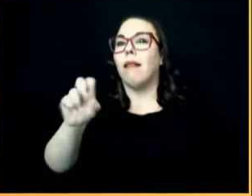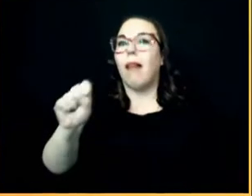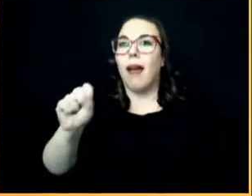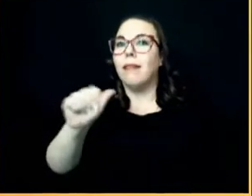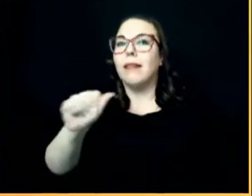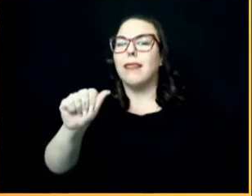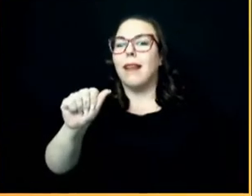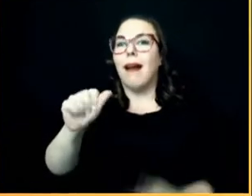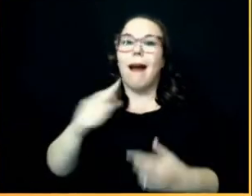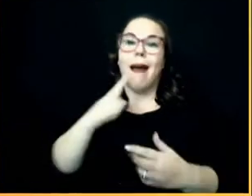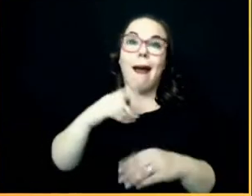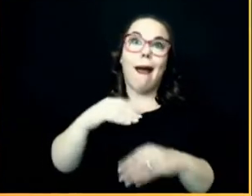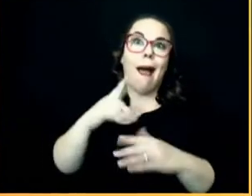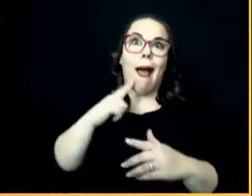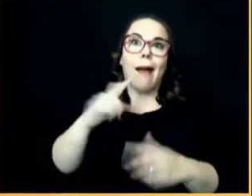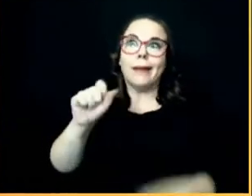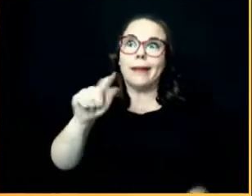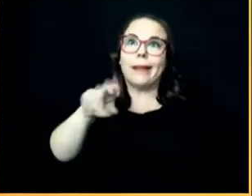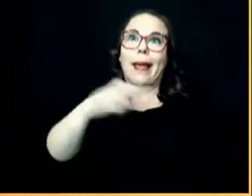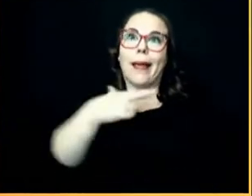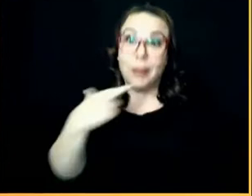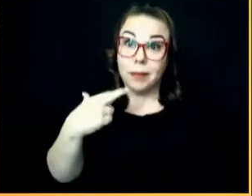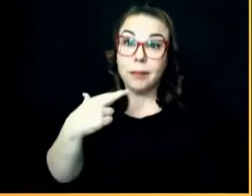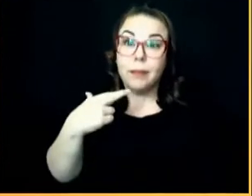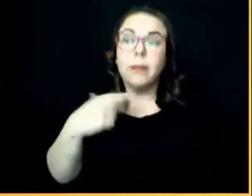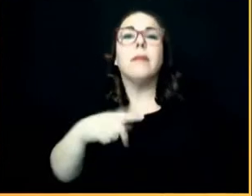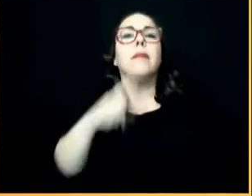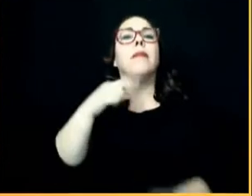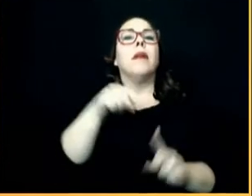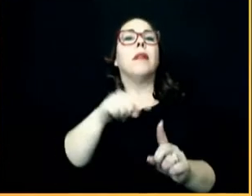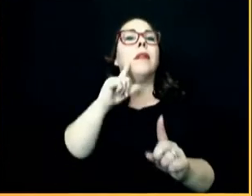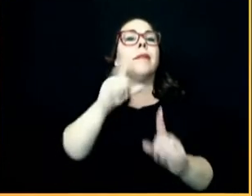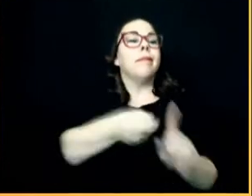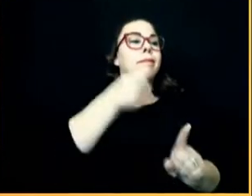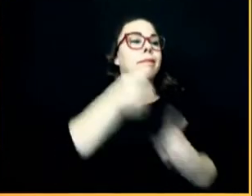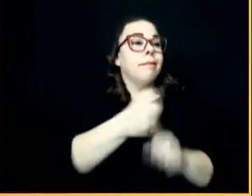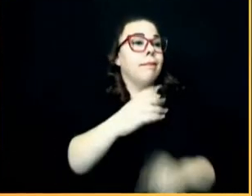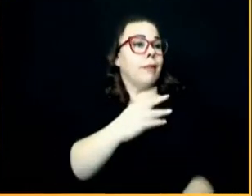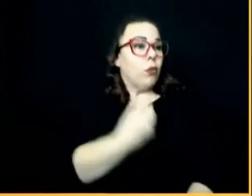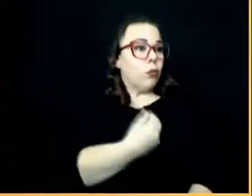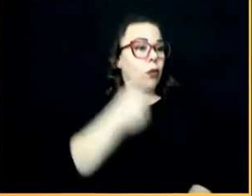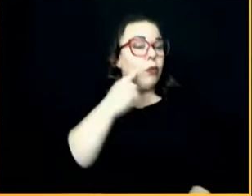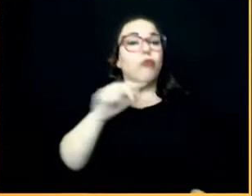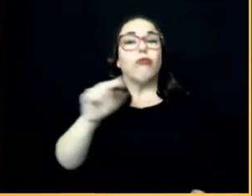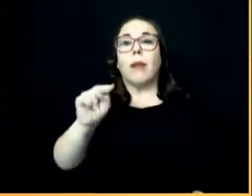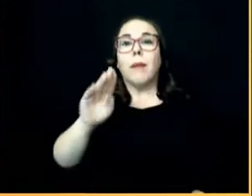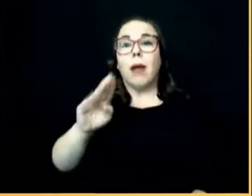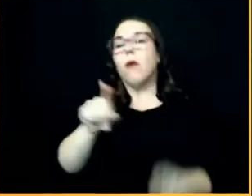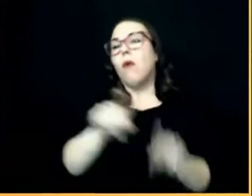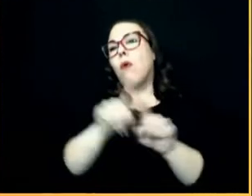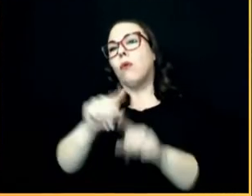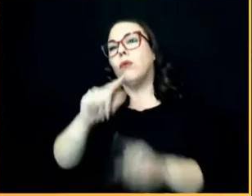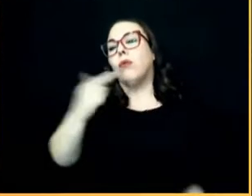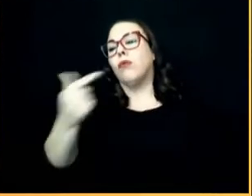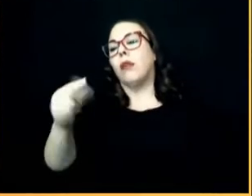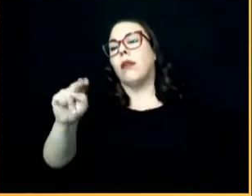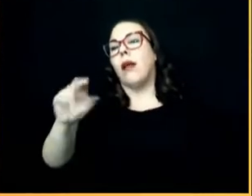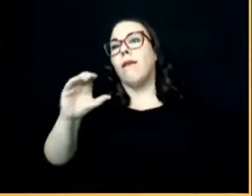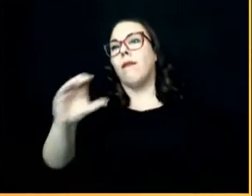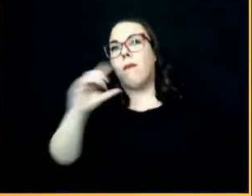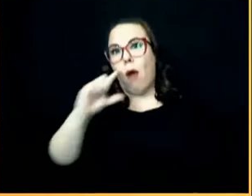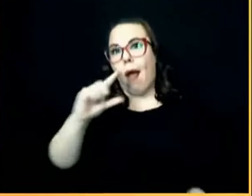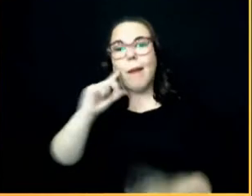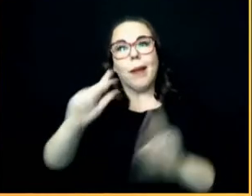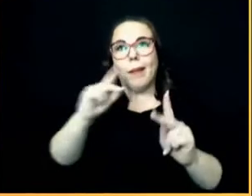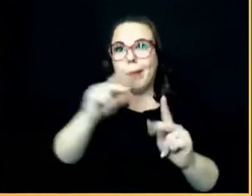facing trans and gender nonconforming communities across the United States. Lives at Stake is a co-production of my